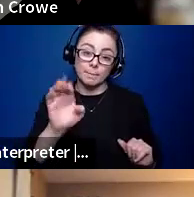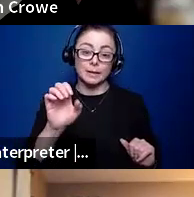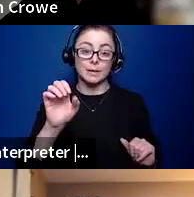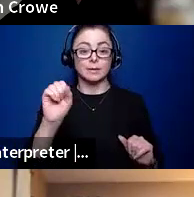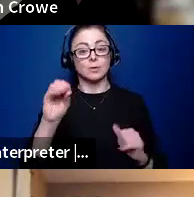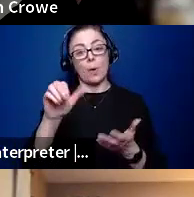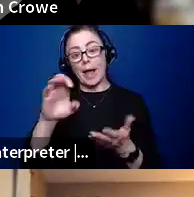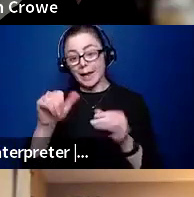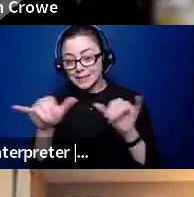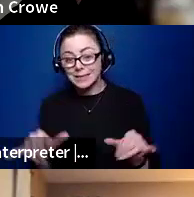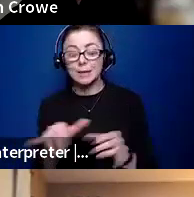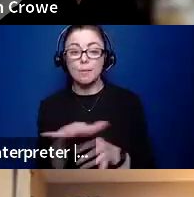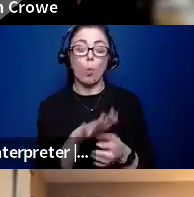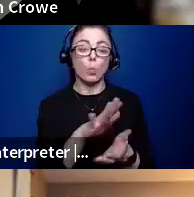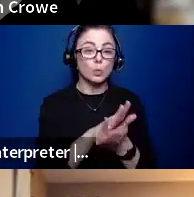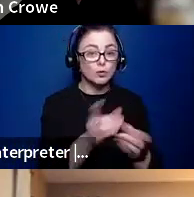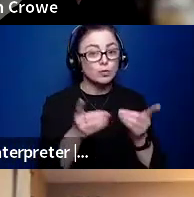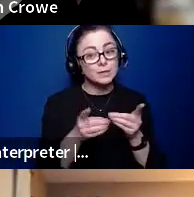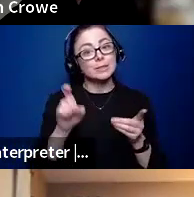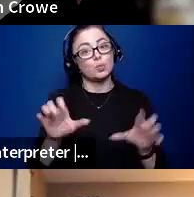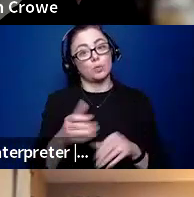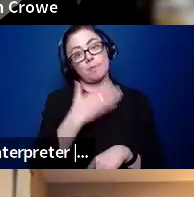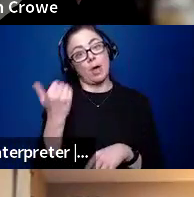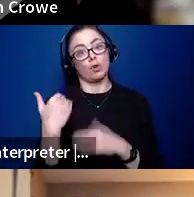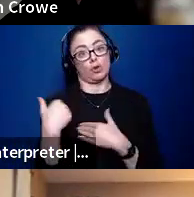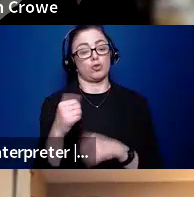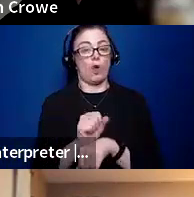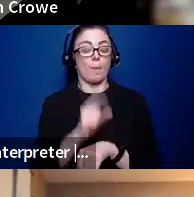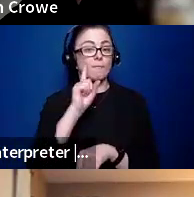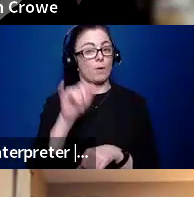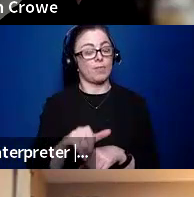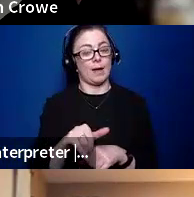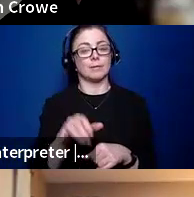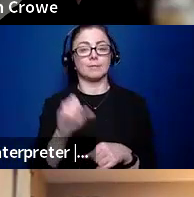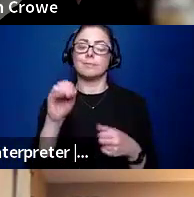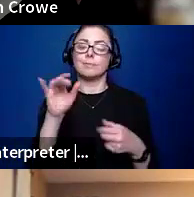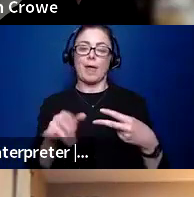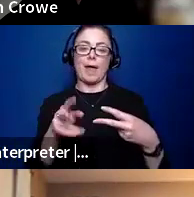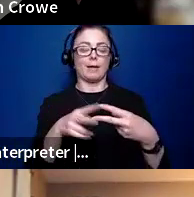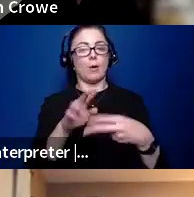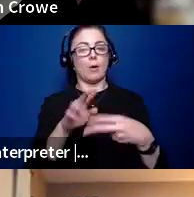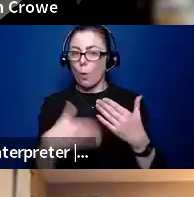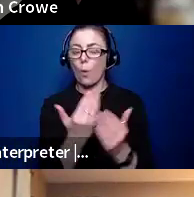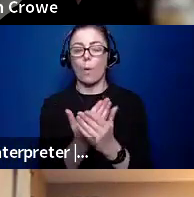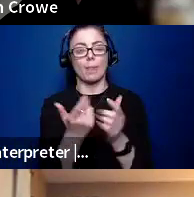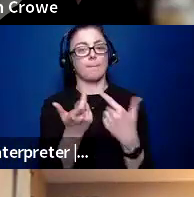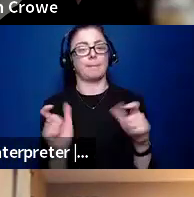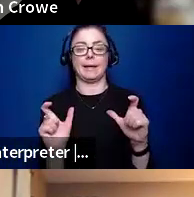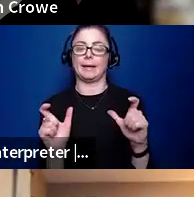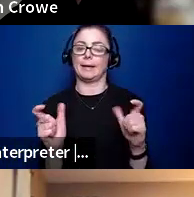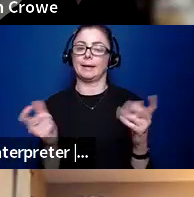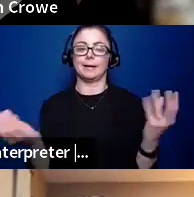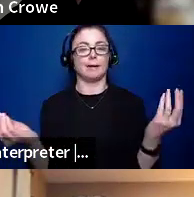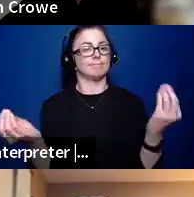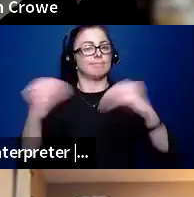education, local school districts need to do a better job of that. So she has kind of put this all in one big mixing bowl, if